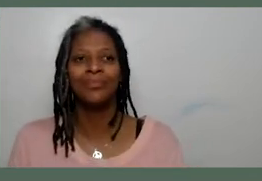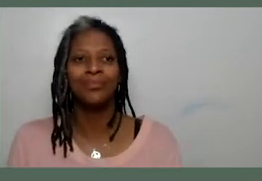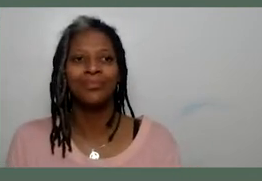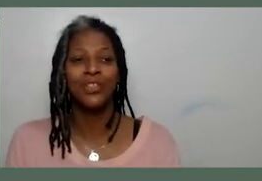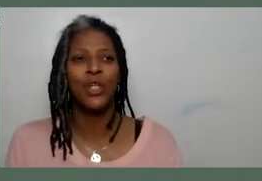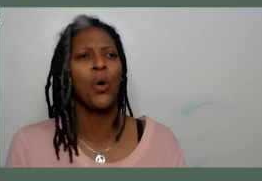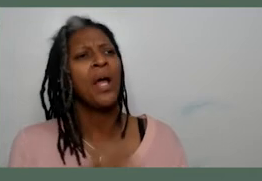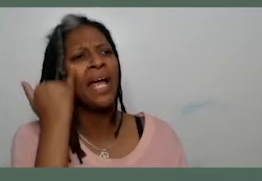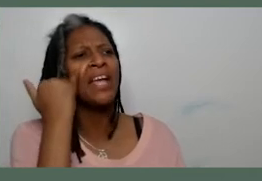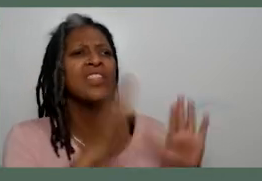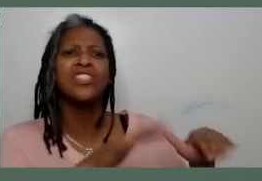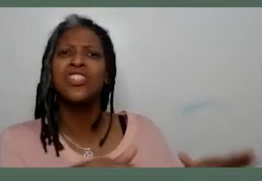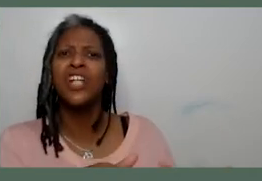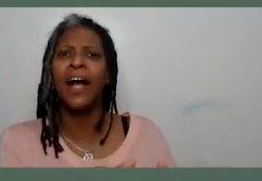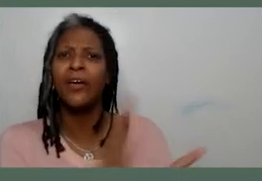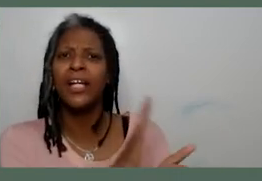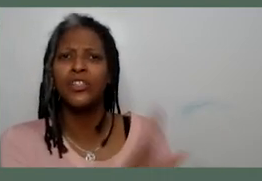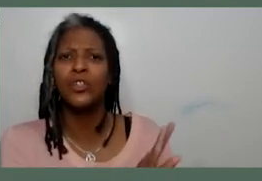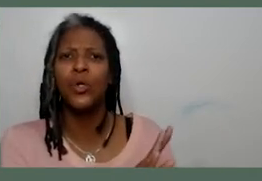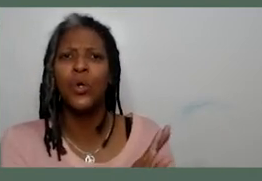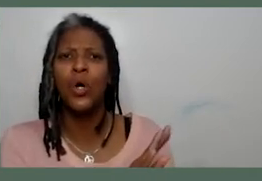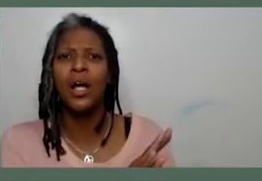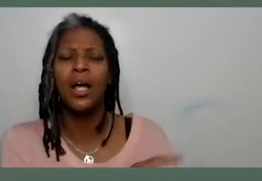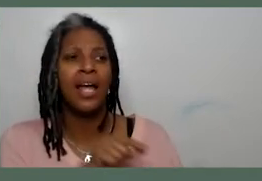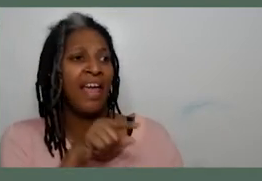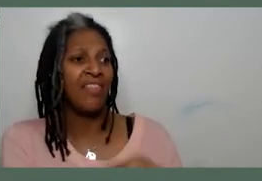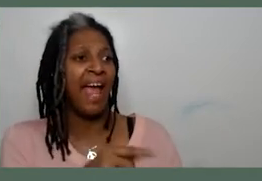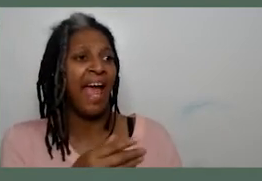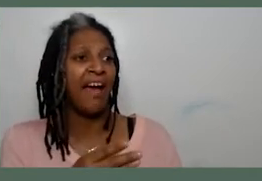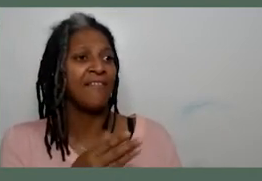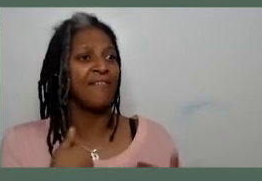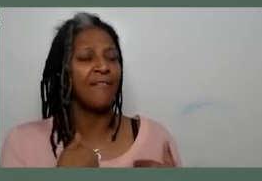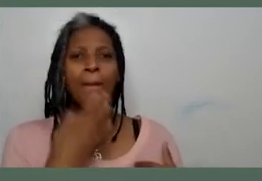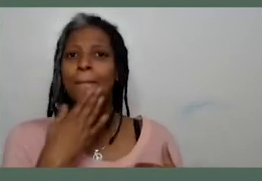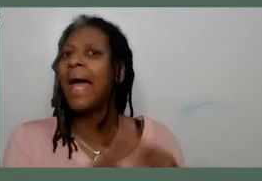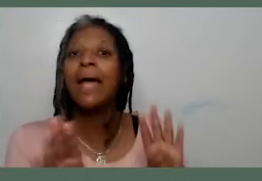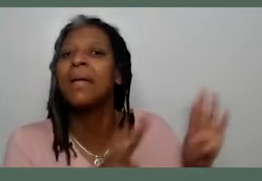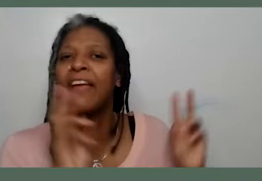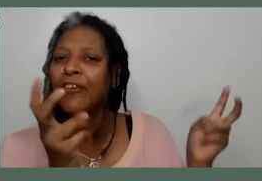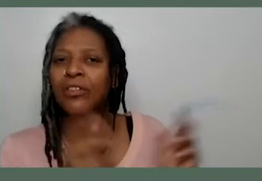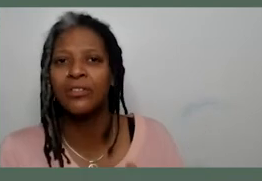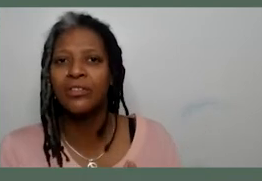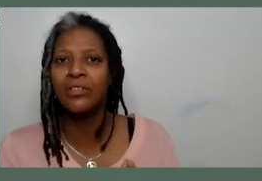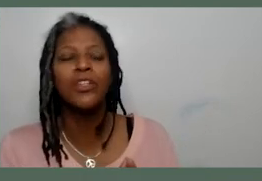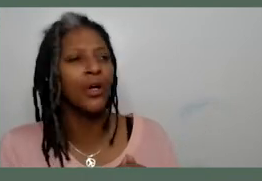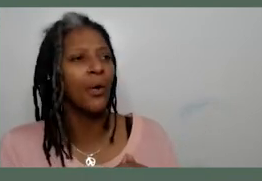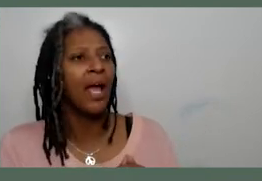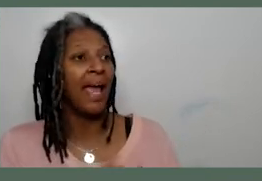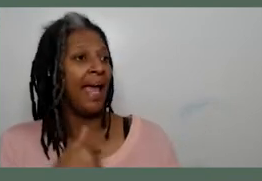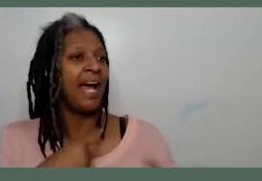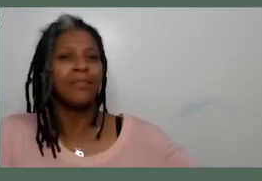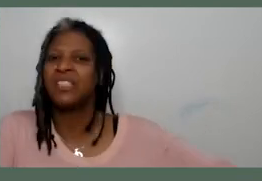child right off the bat in elementary school for behavioral issues, and that is all they know, they go throughout their entire